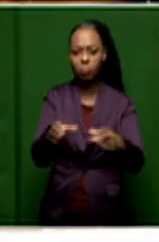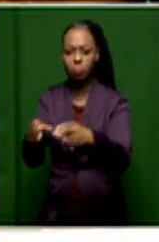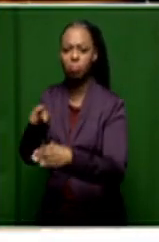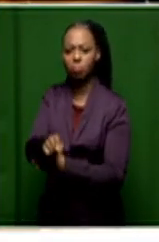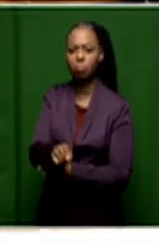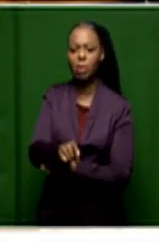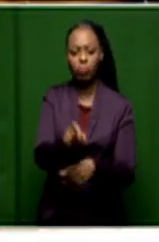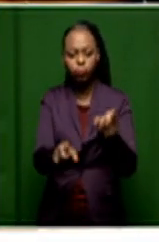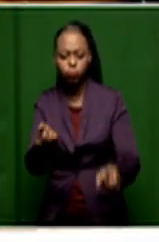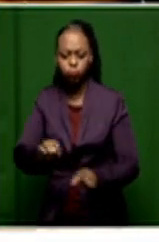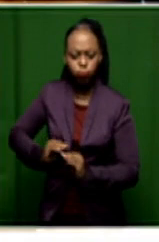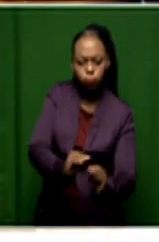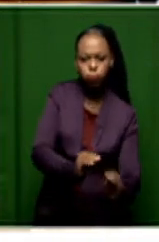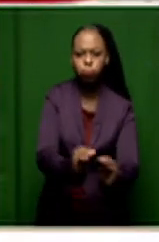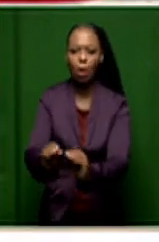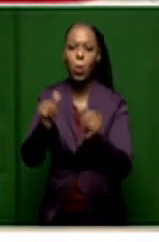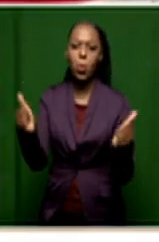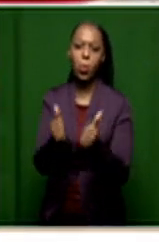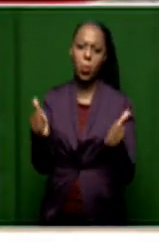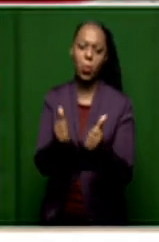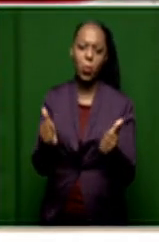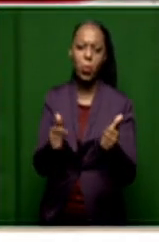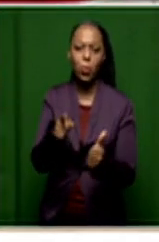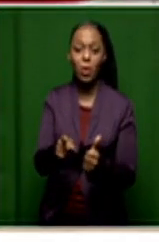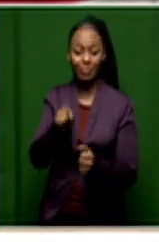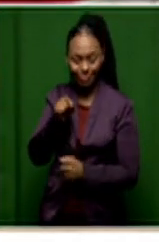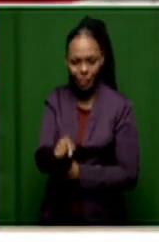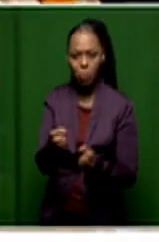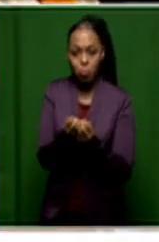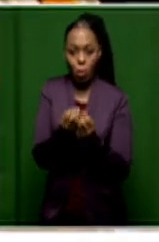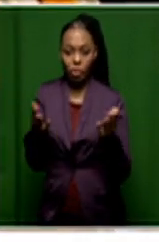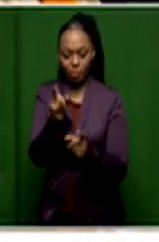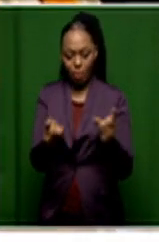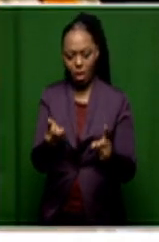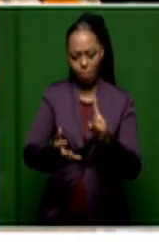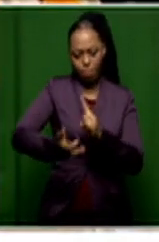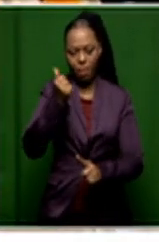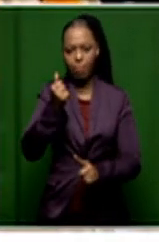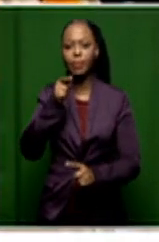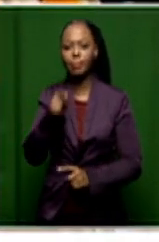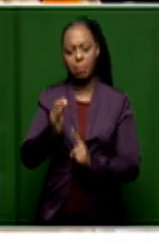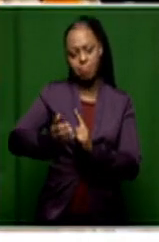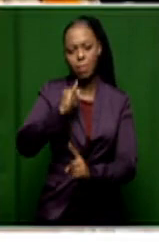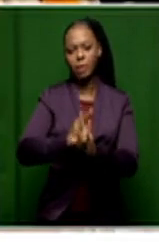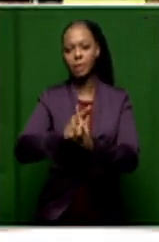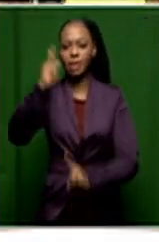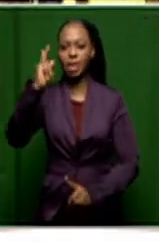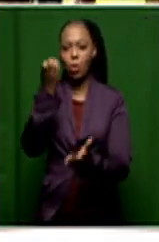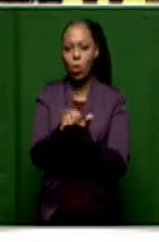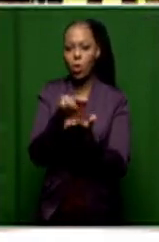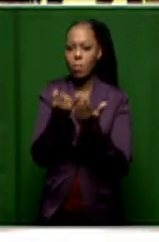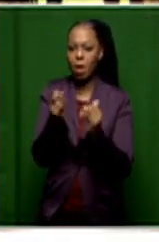as possible and in the right areas, to the extent that many of those economies are now overtaking